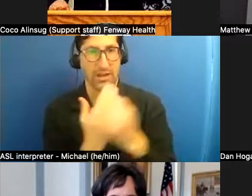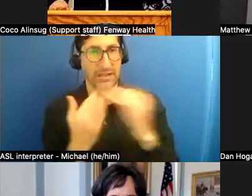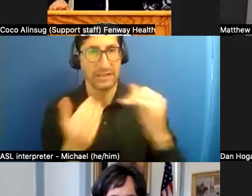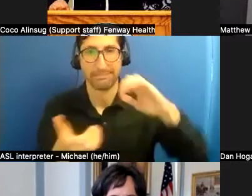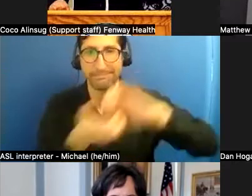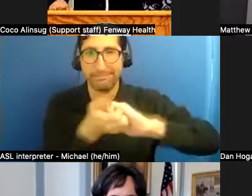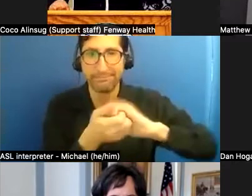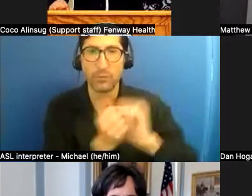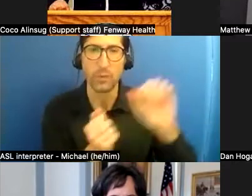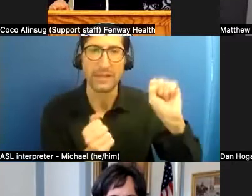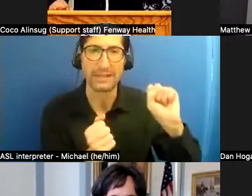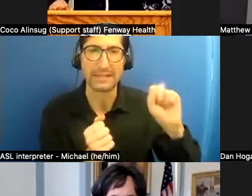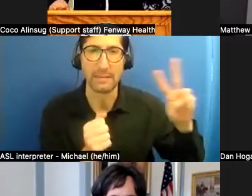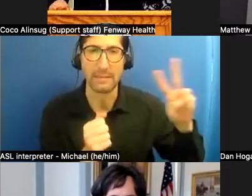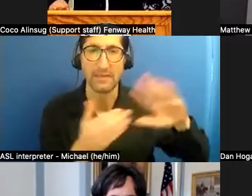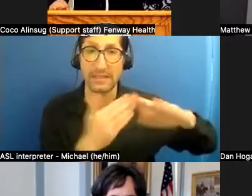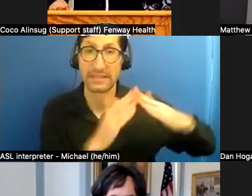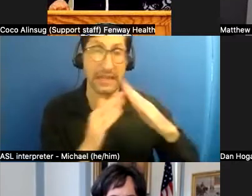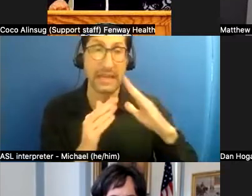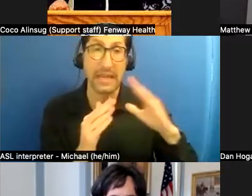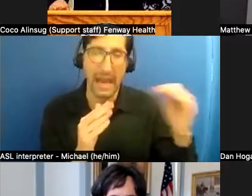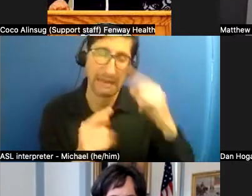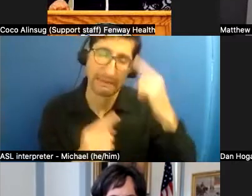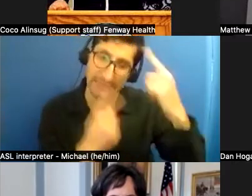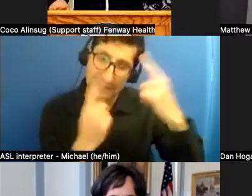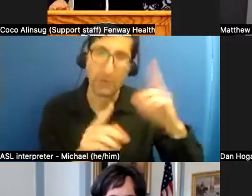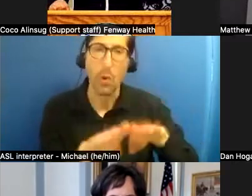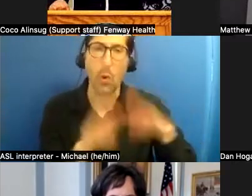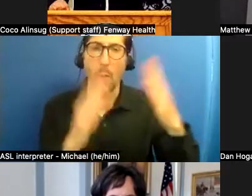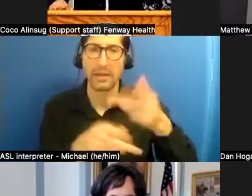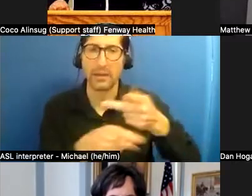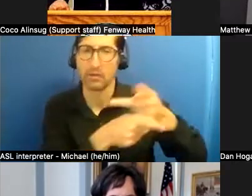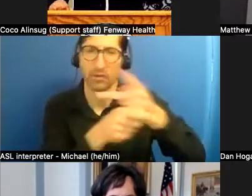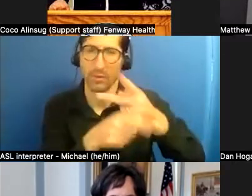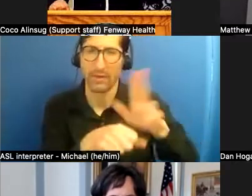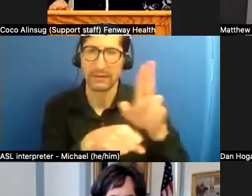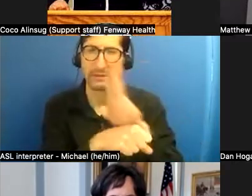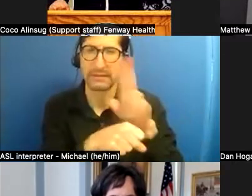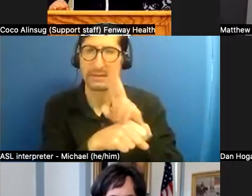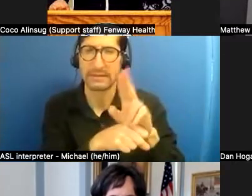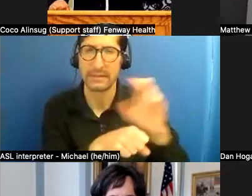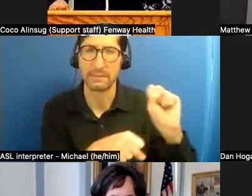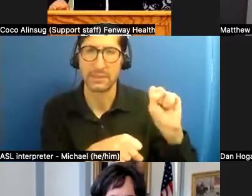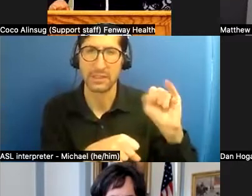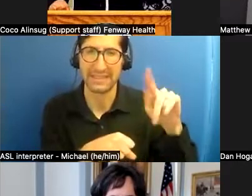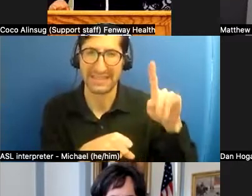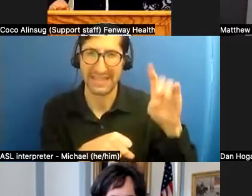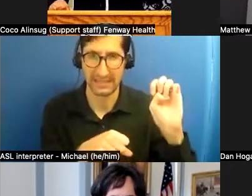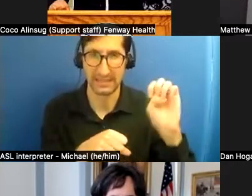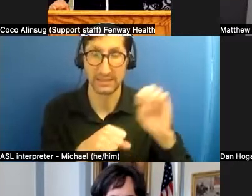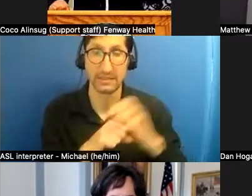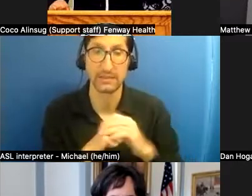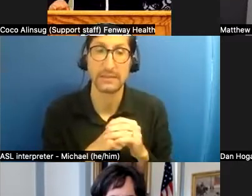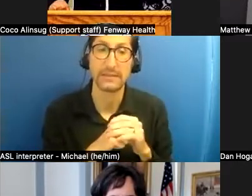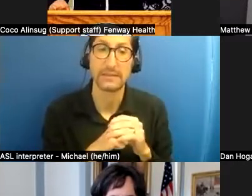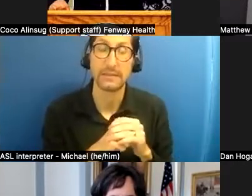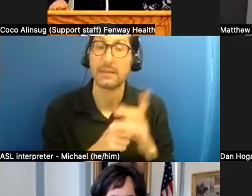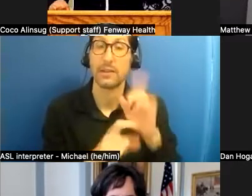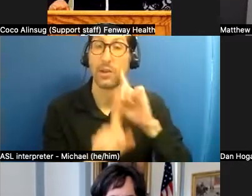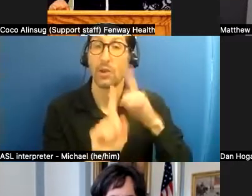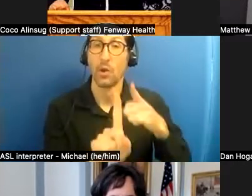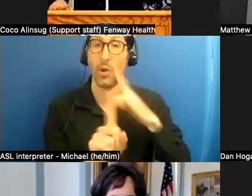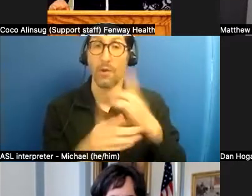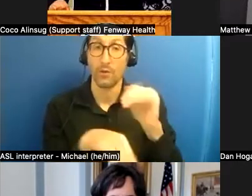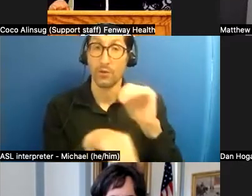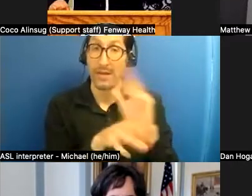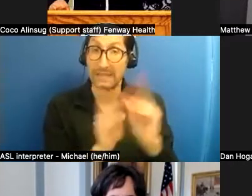the effort to explore opening a supervised consumption site, which you'll hear more about tonight. The purpose of tonight's meeting is to share,